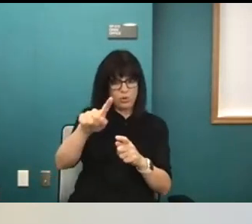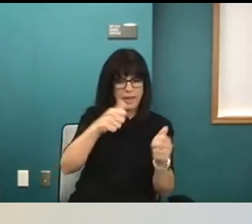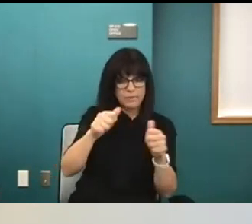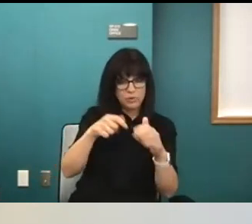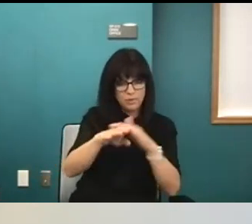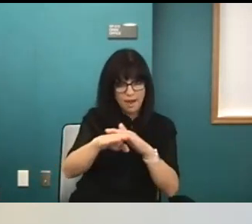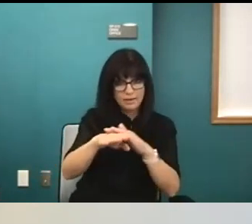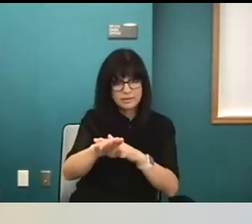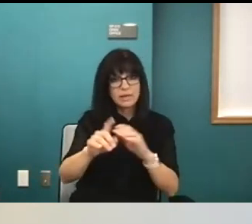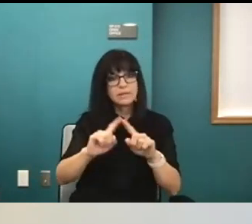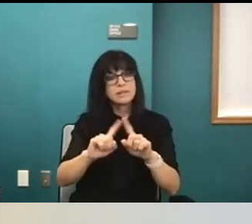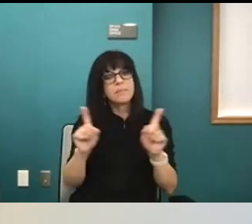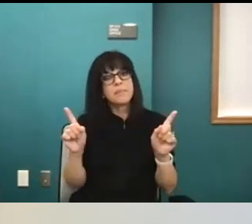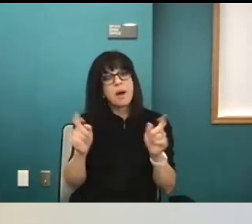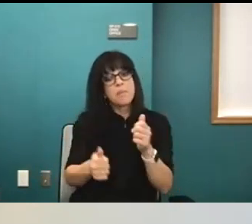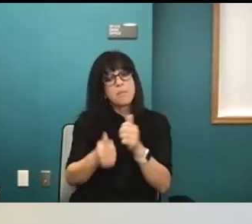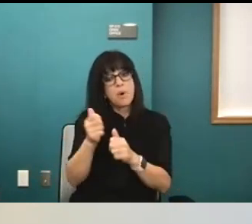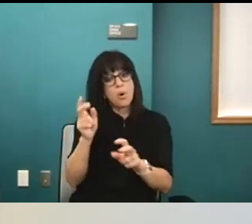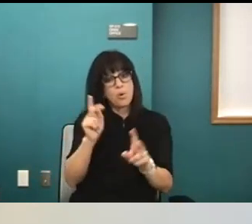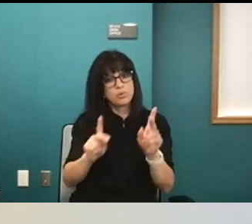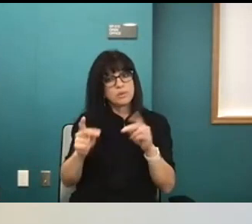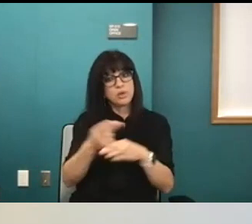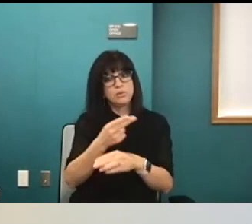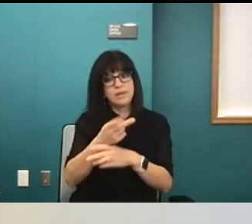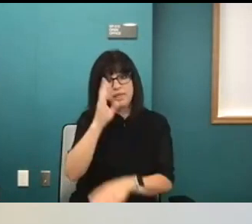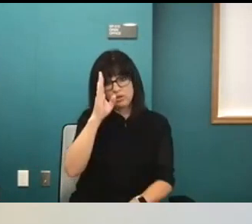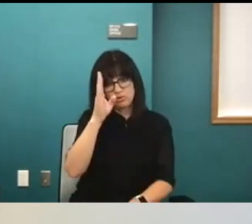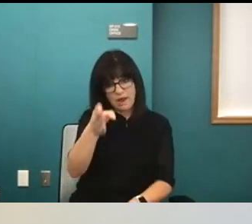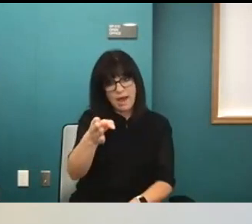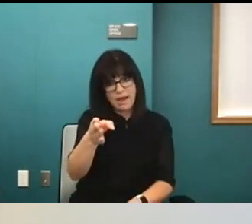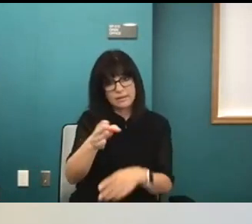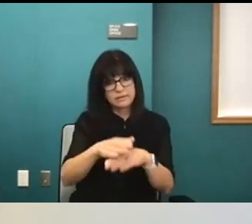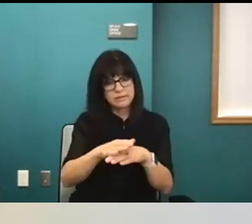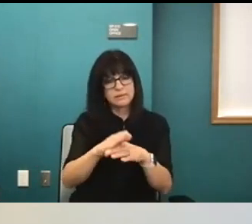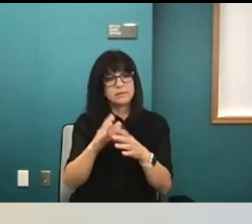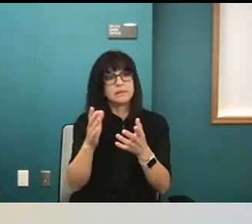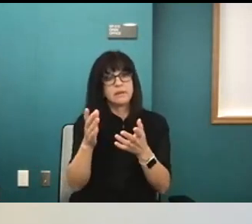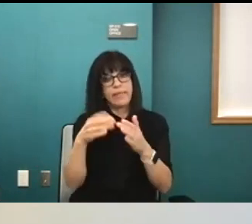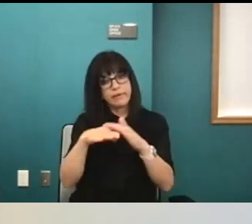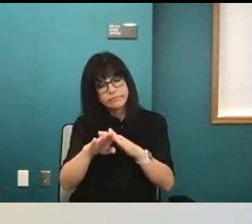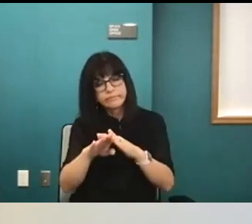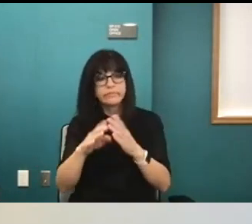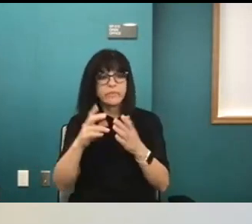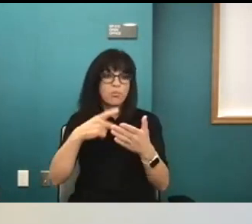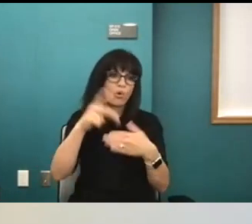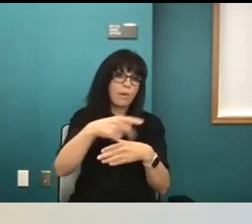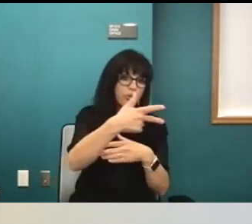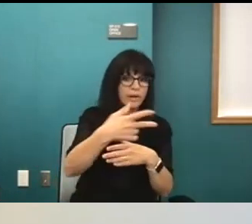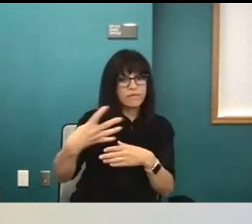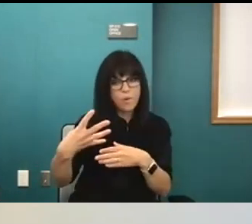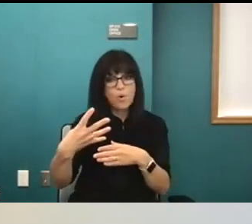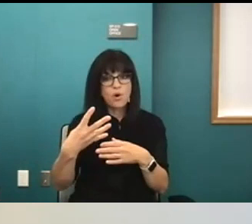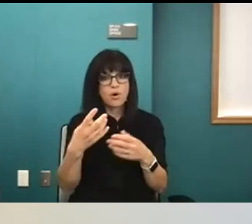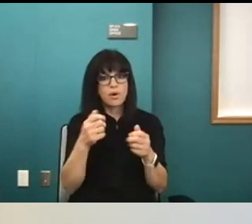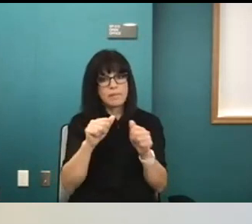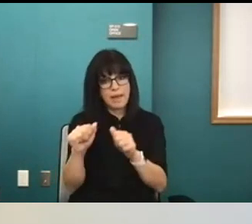But again, most people are using the direct, and then they would go into, let's say, program 3 or 4 and they